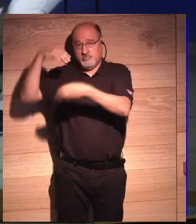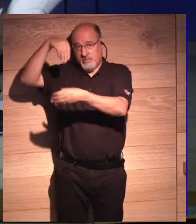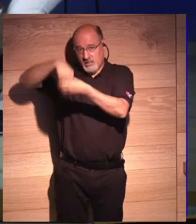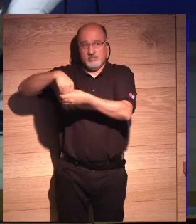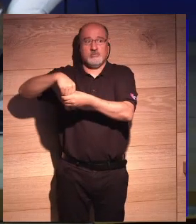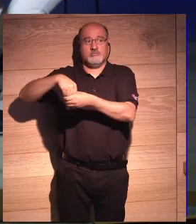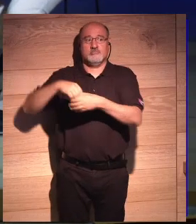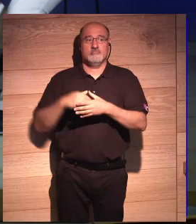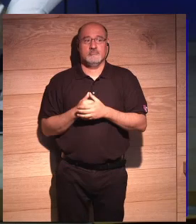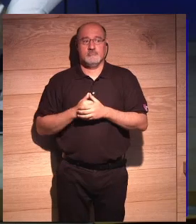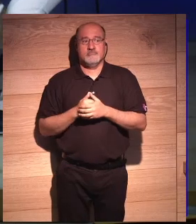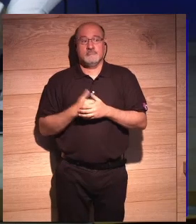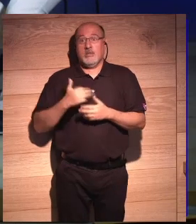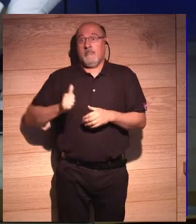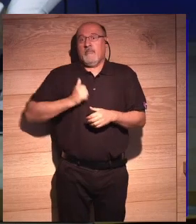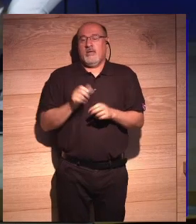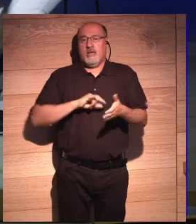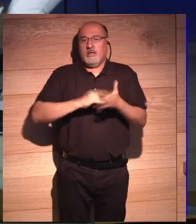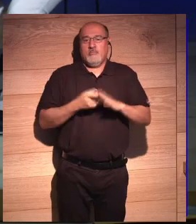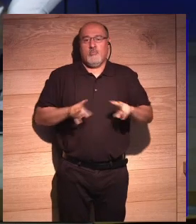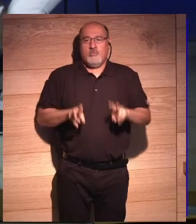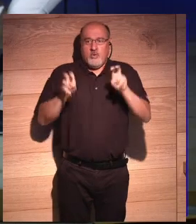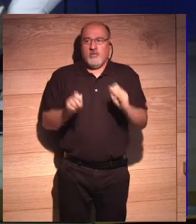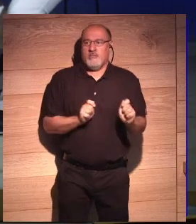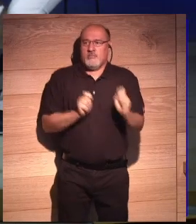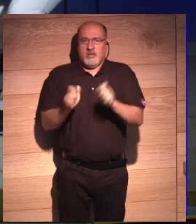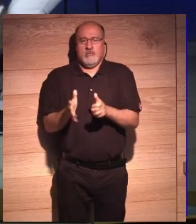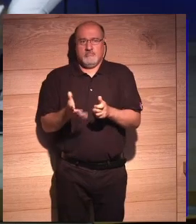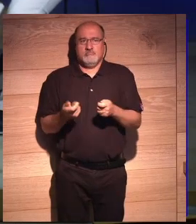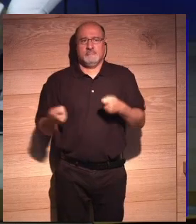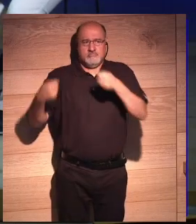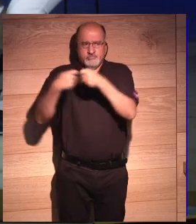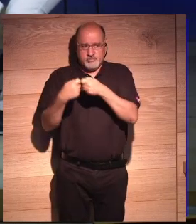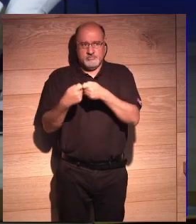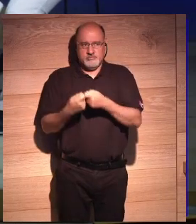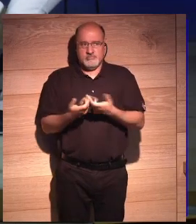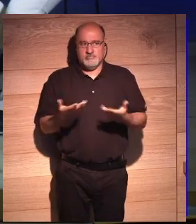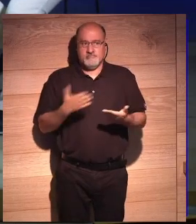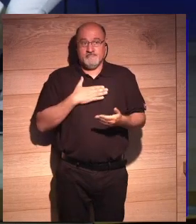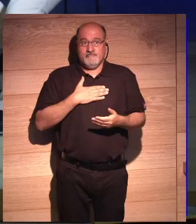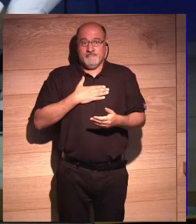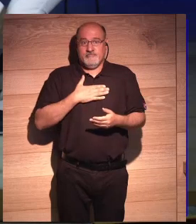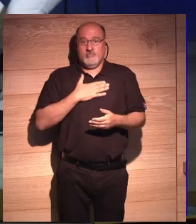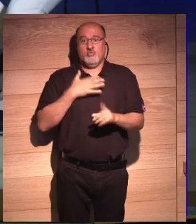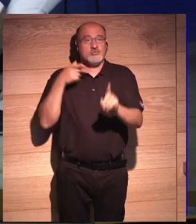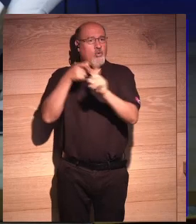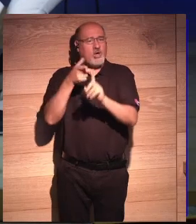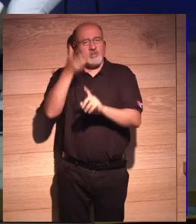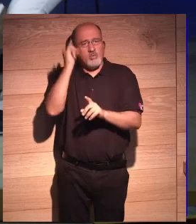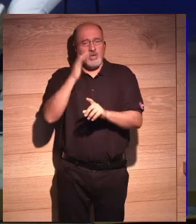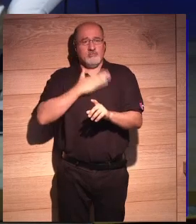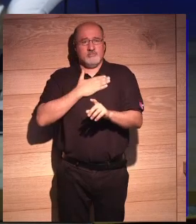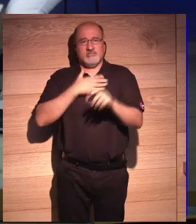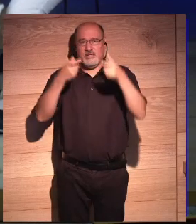for, and also to contribute some innovation and innovative ideas. That's more or less our